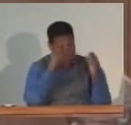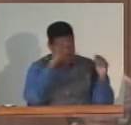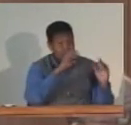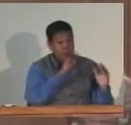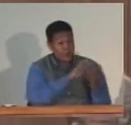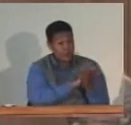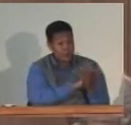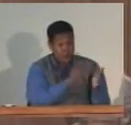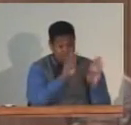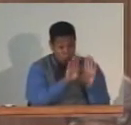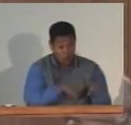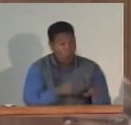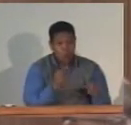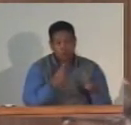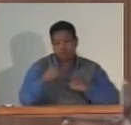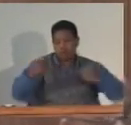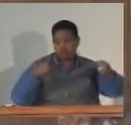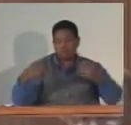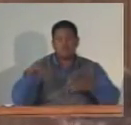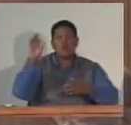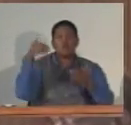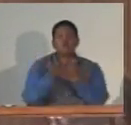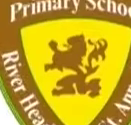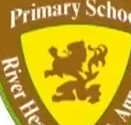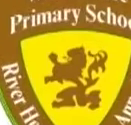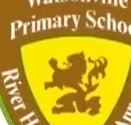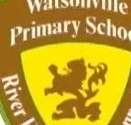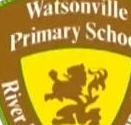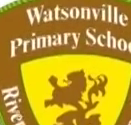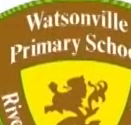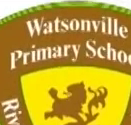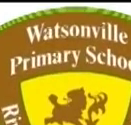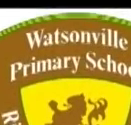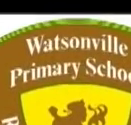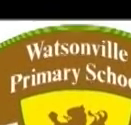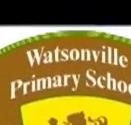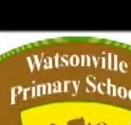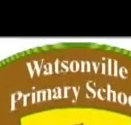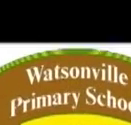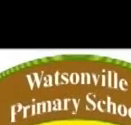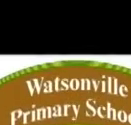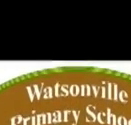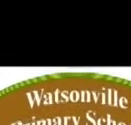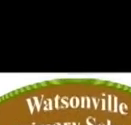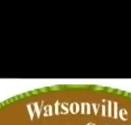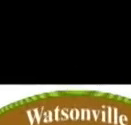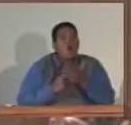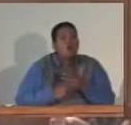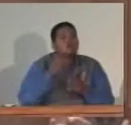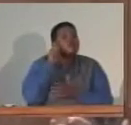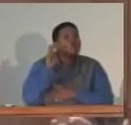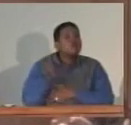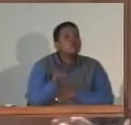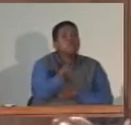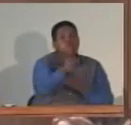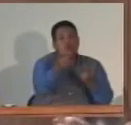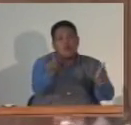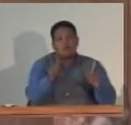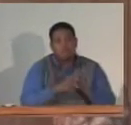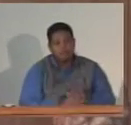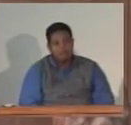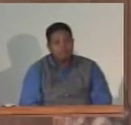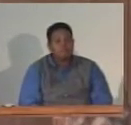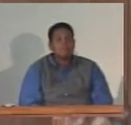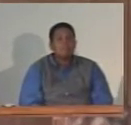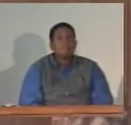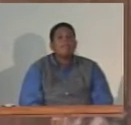some have opted for early retirement. As for the institutions themselves, the Education Ministry will decide on